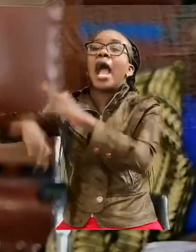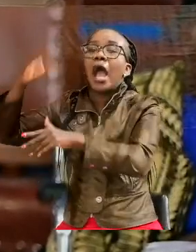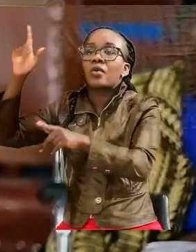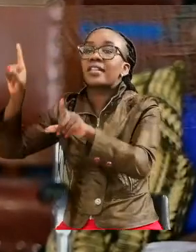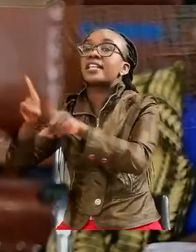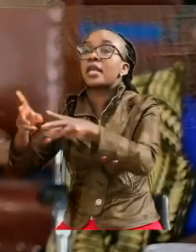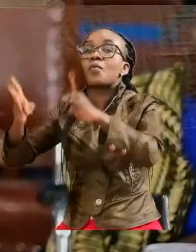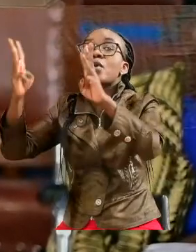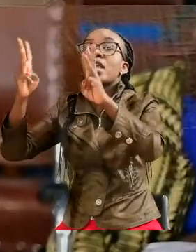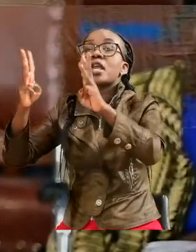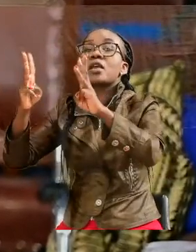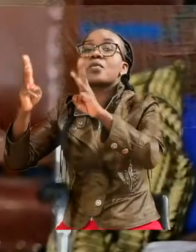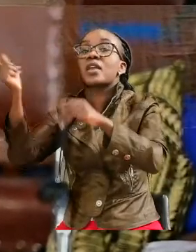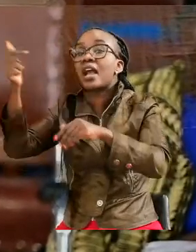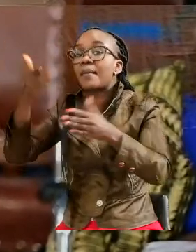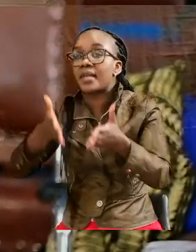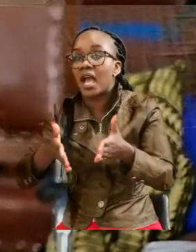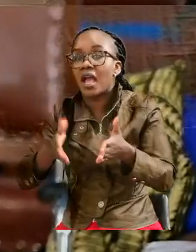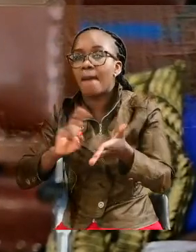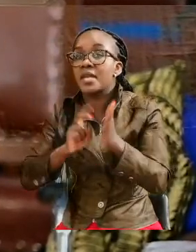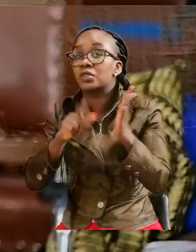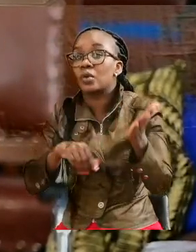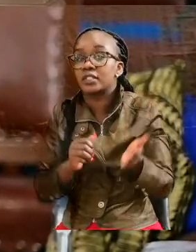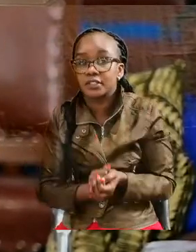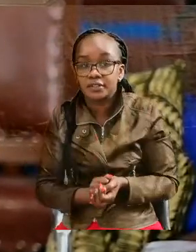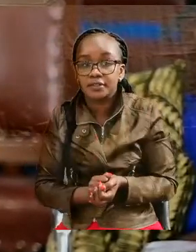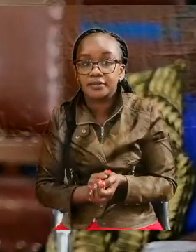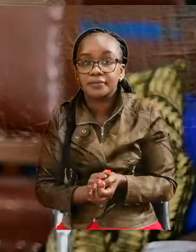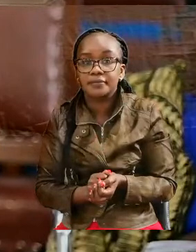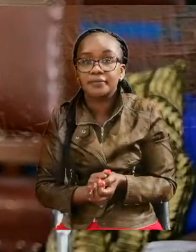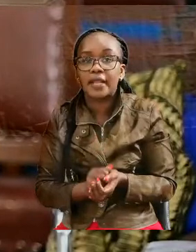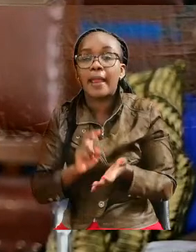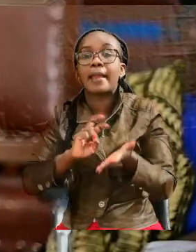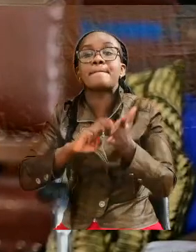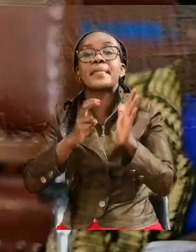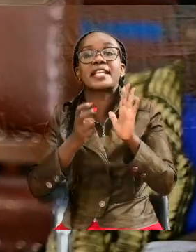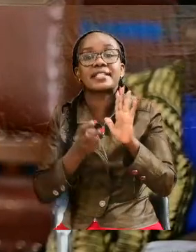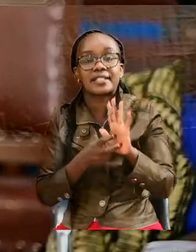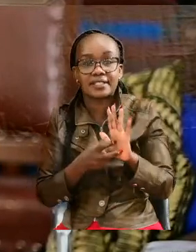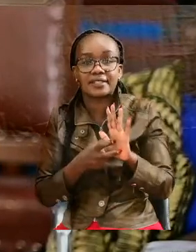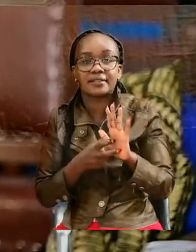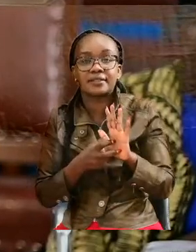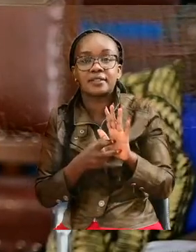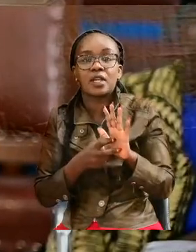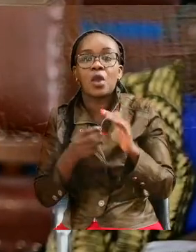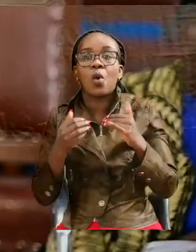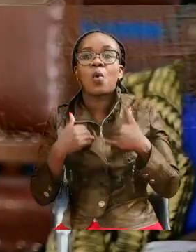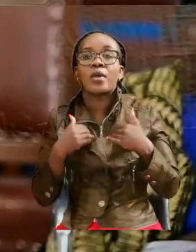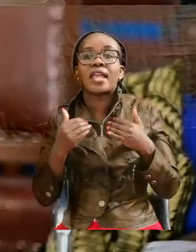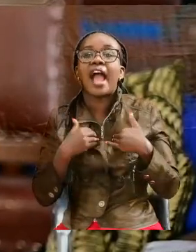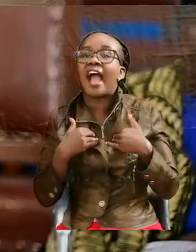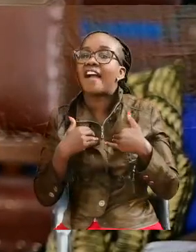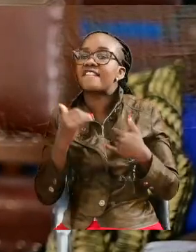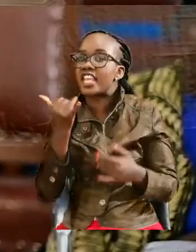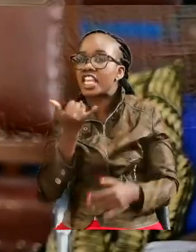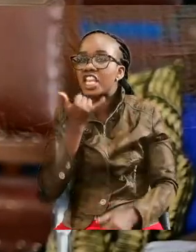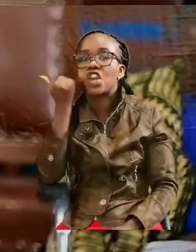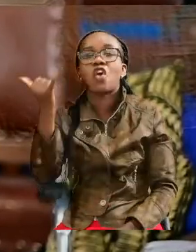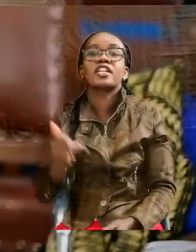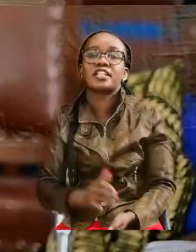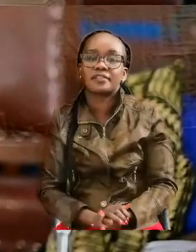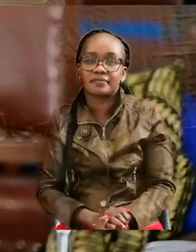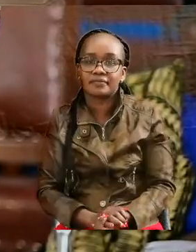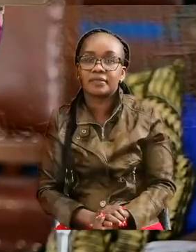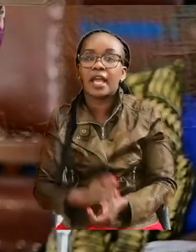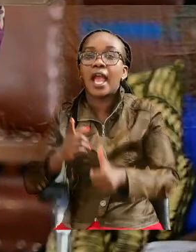we came in, what does that mean? It means we have denied that